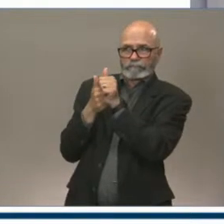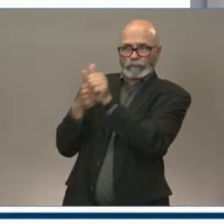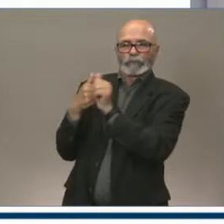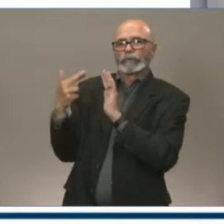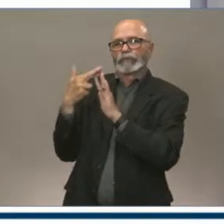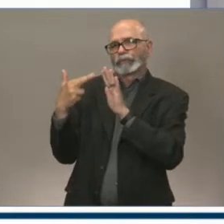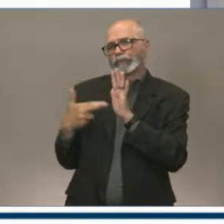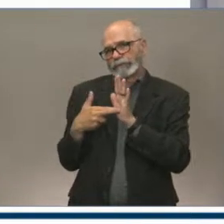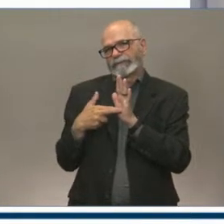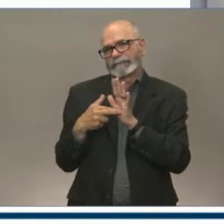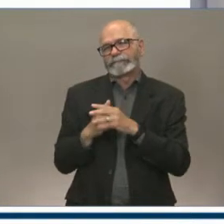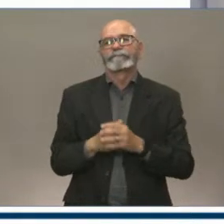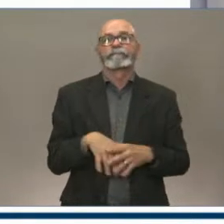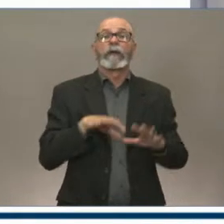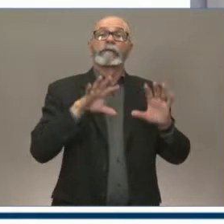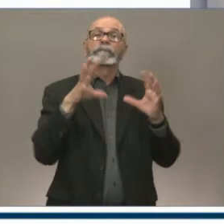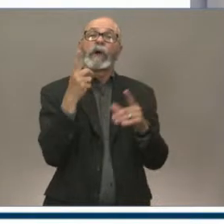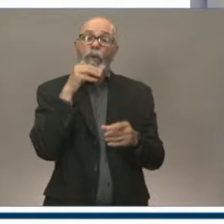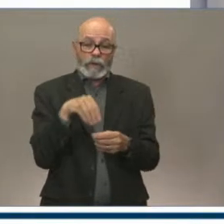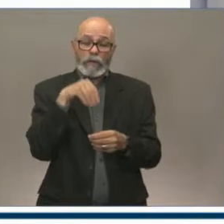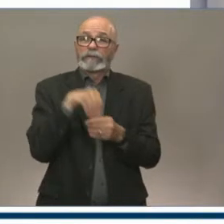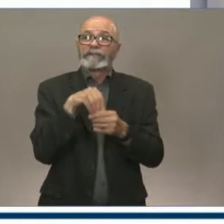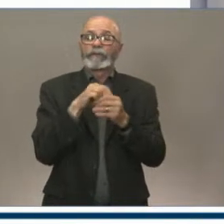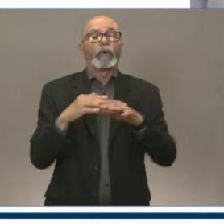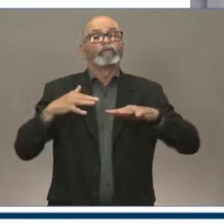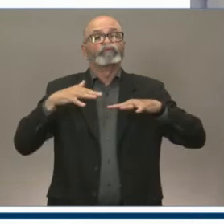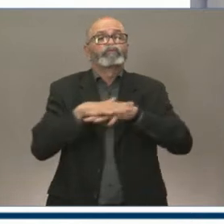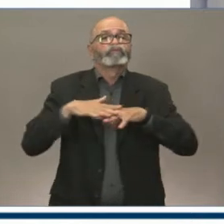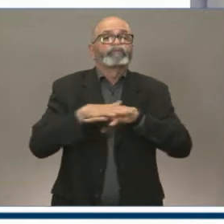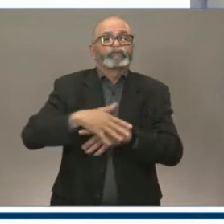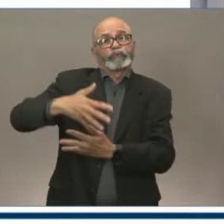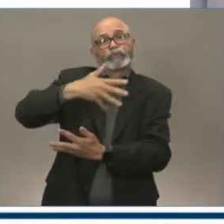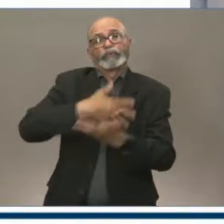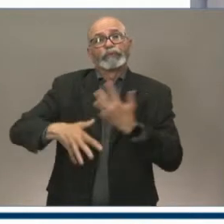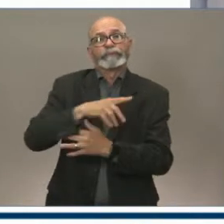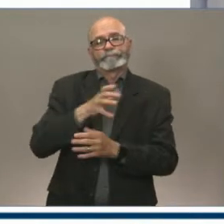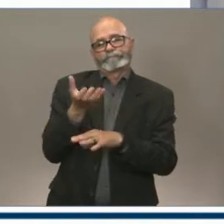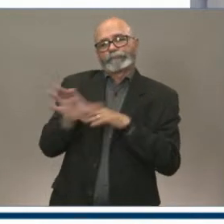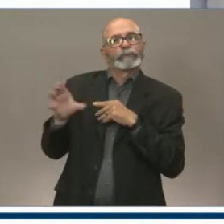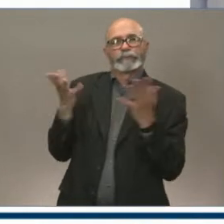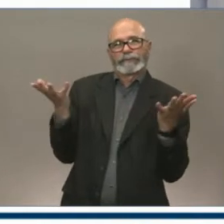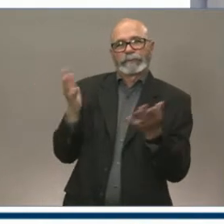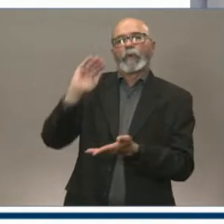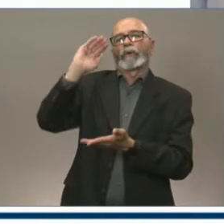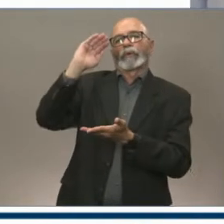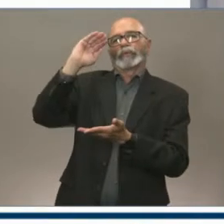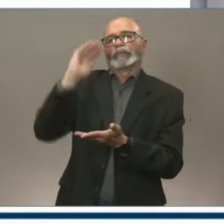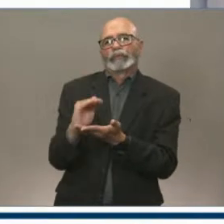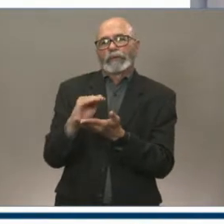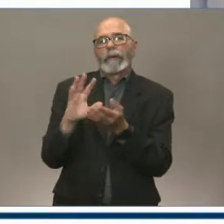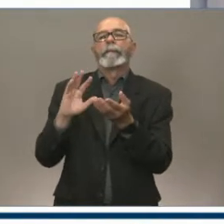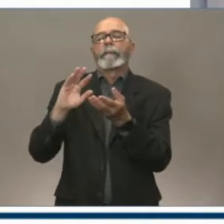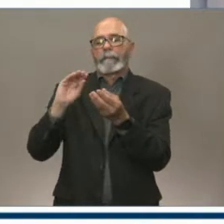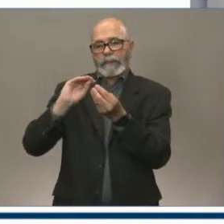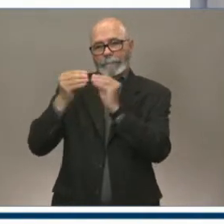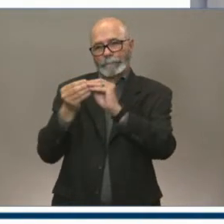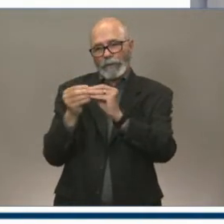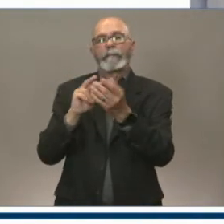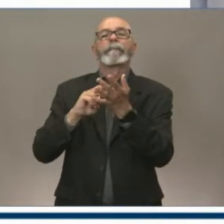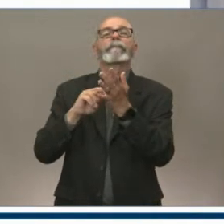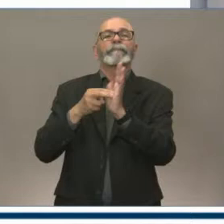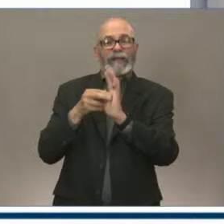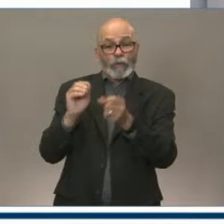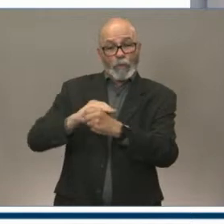much indoor gathering and activity for the next 2 weeks to try to contain COVID. We know that COVID does not